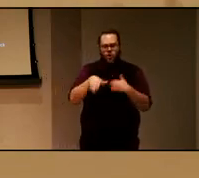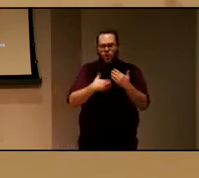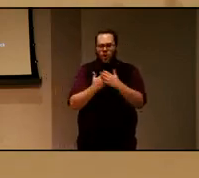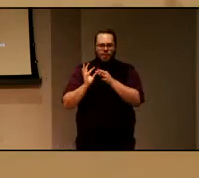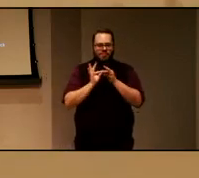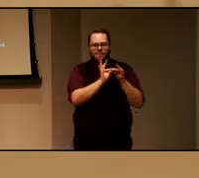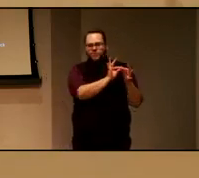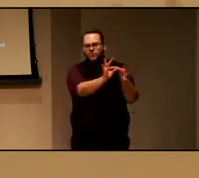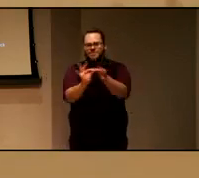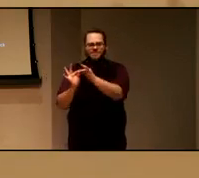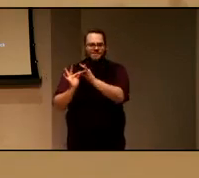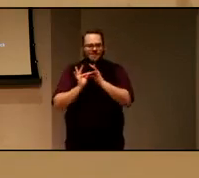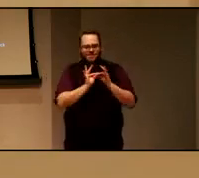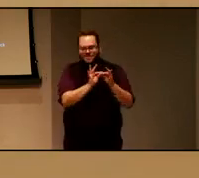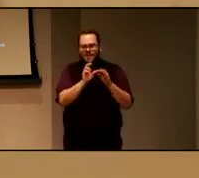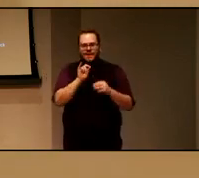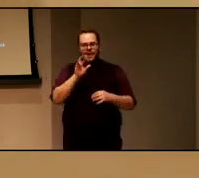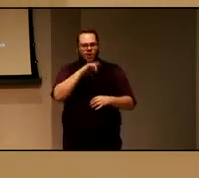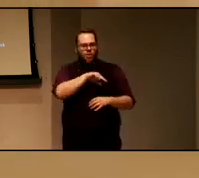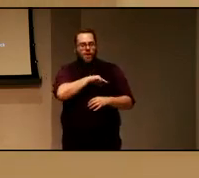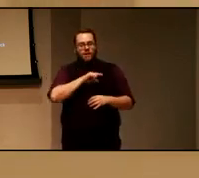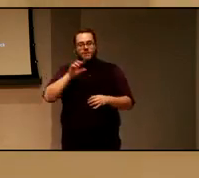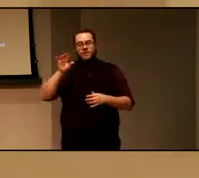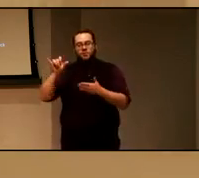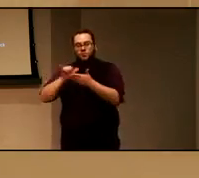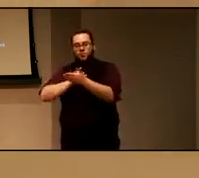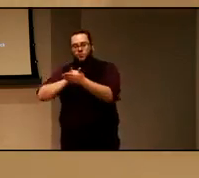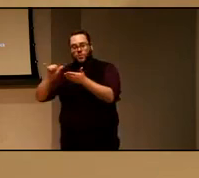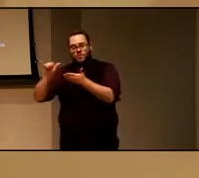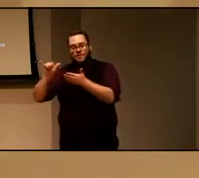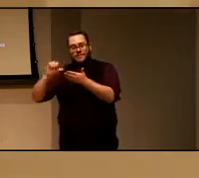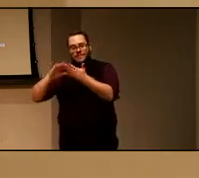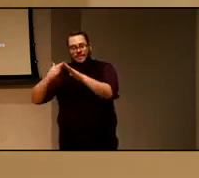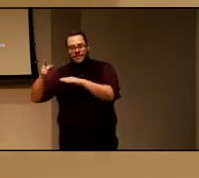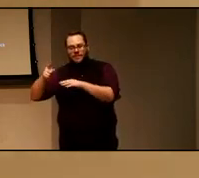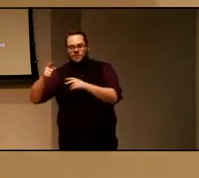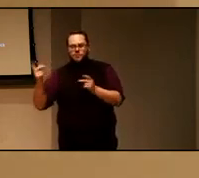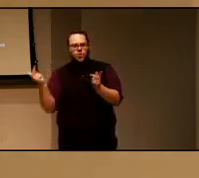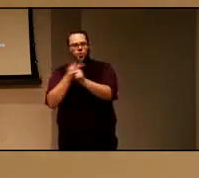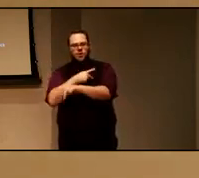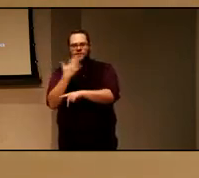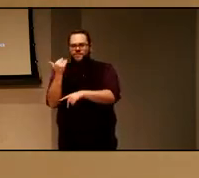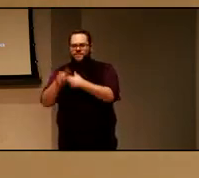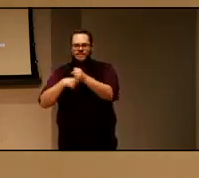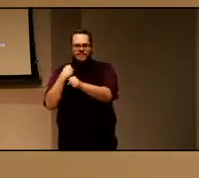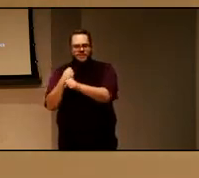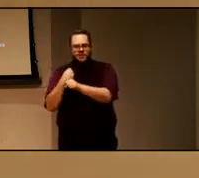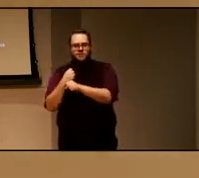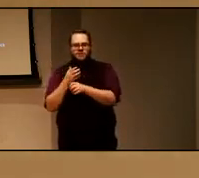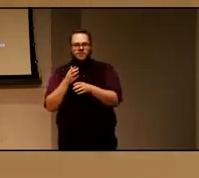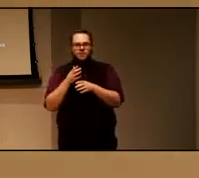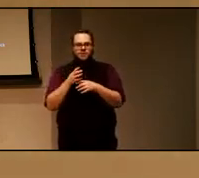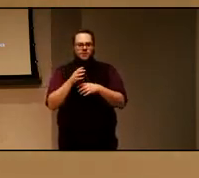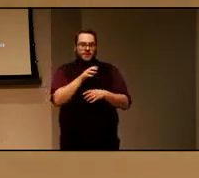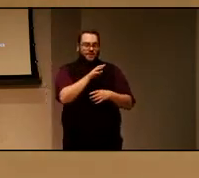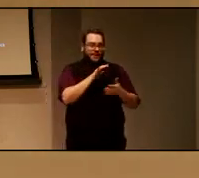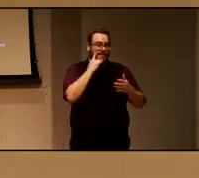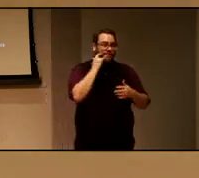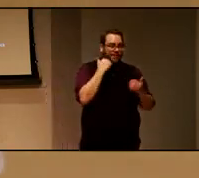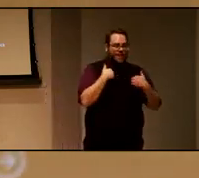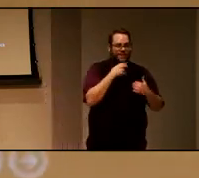this. The air quality in New York City was the worst in 15 years after the Dixie Fire in